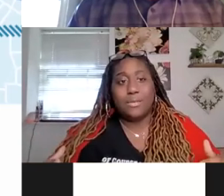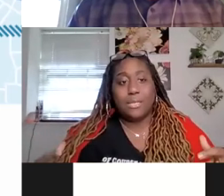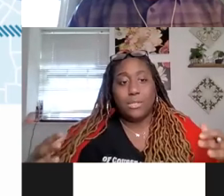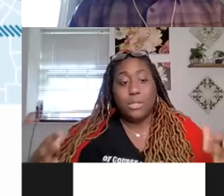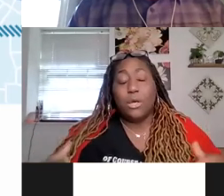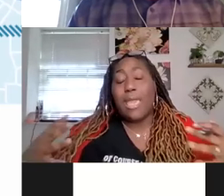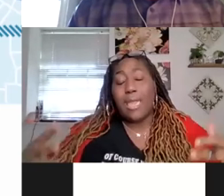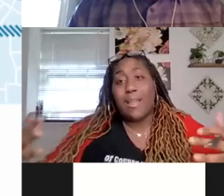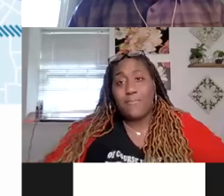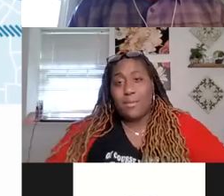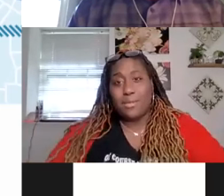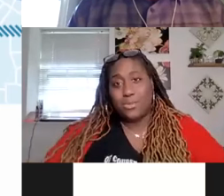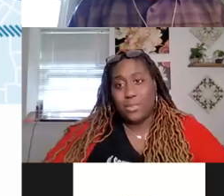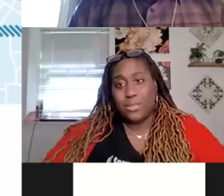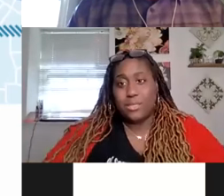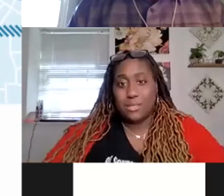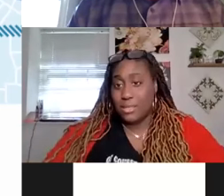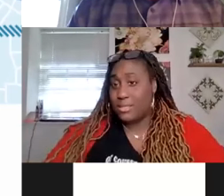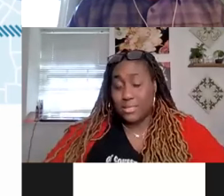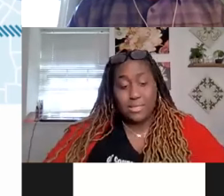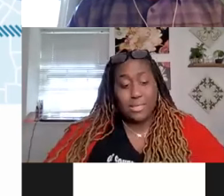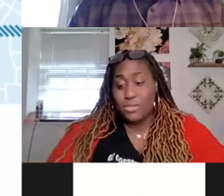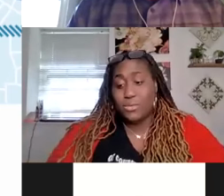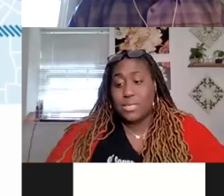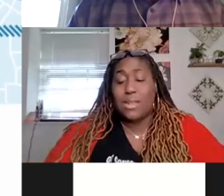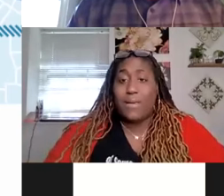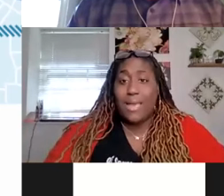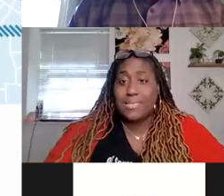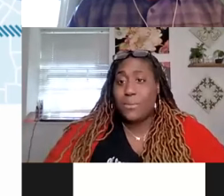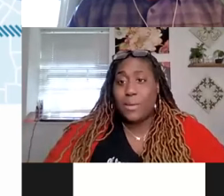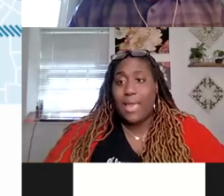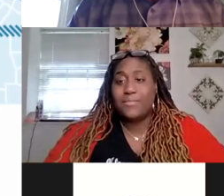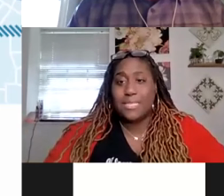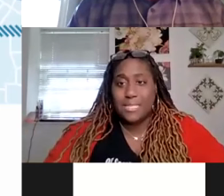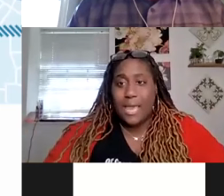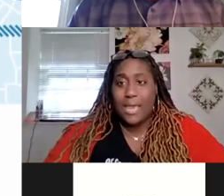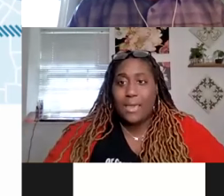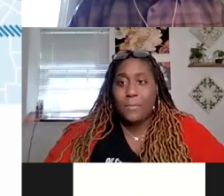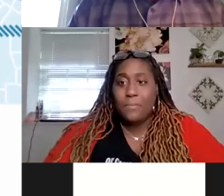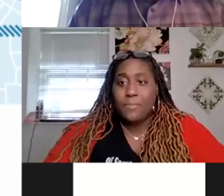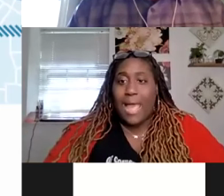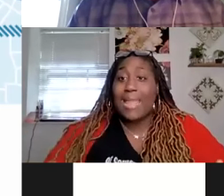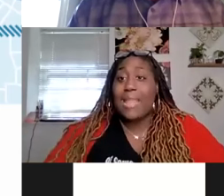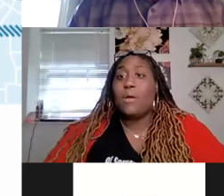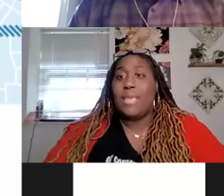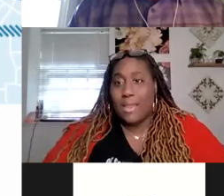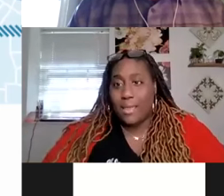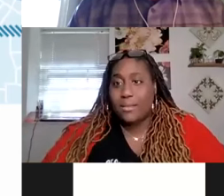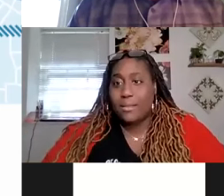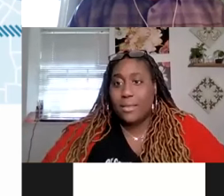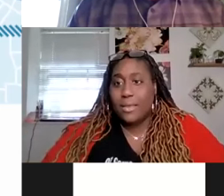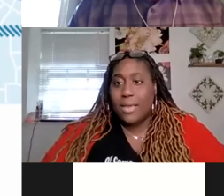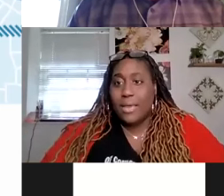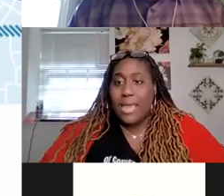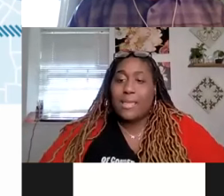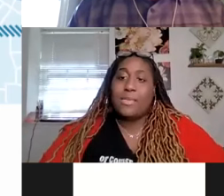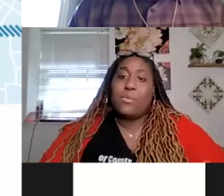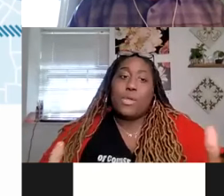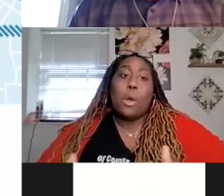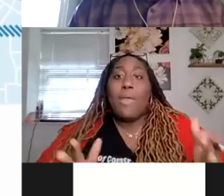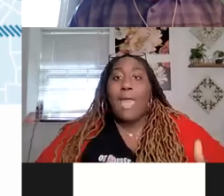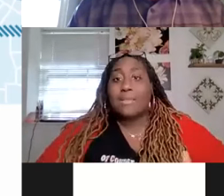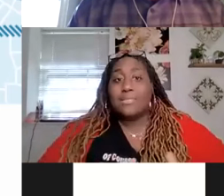now look at our families with these new set of eyes that we have to say, I now get it.